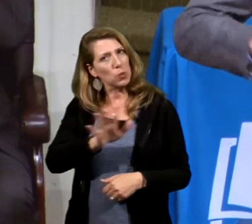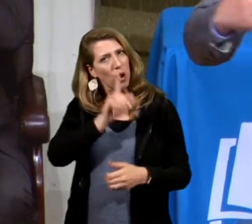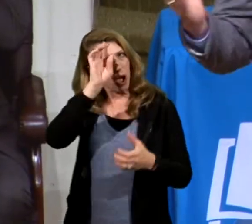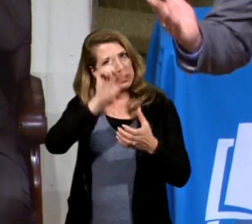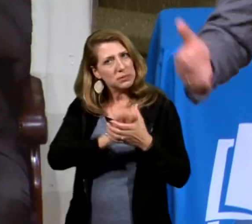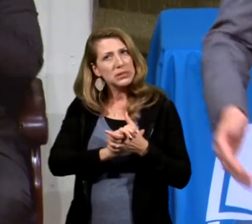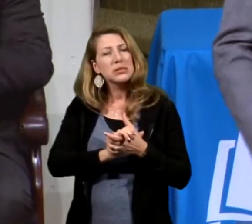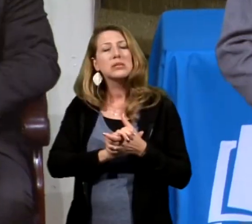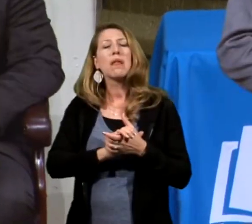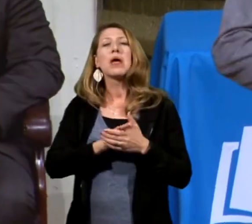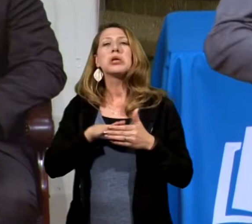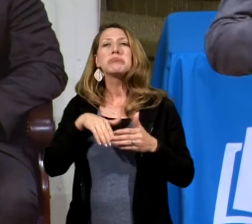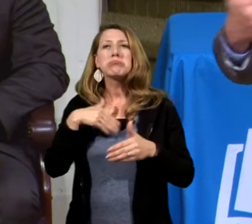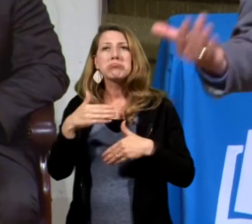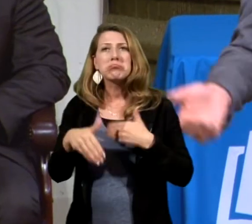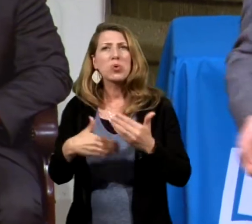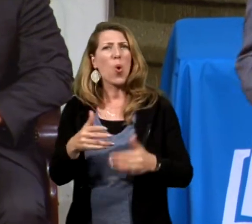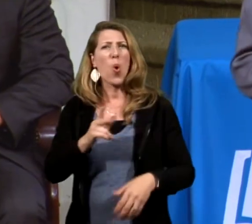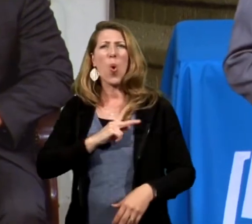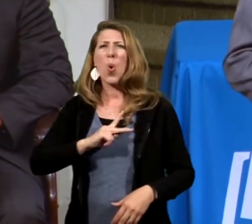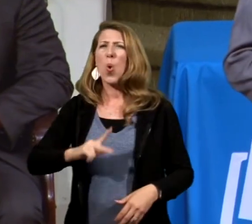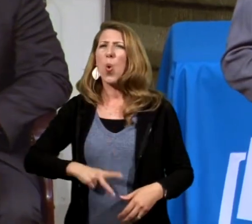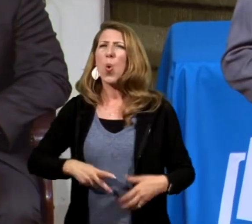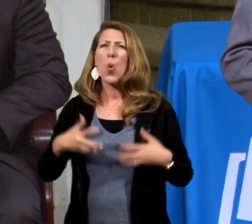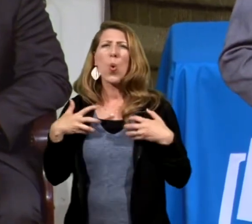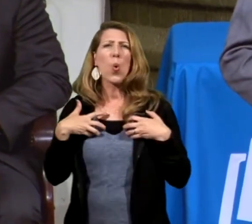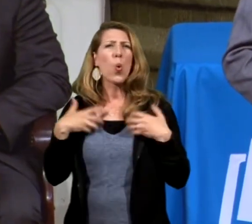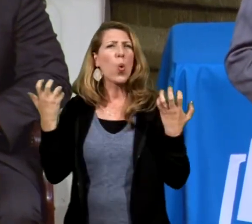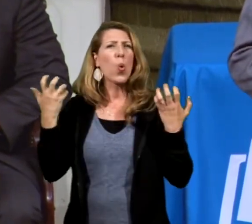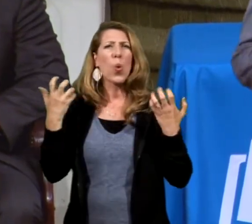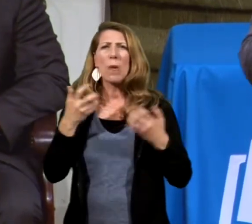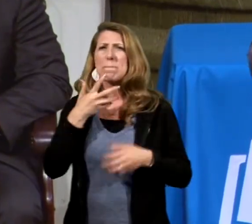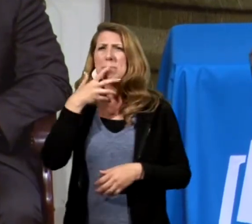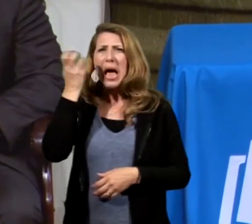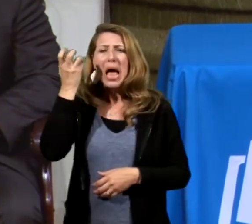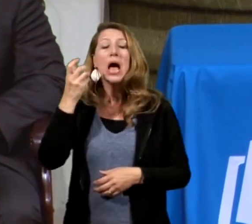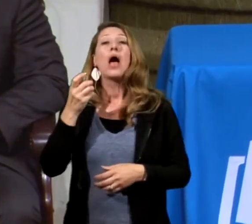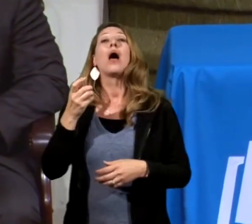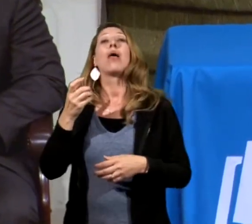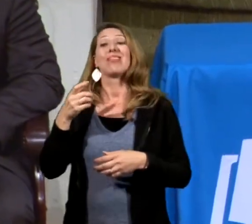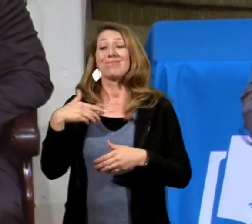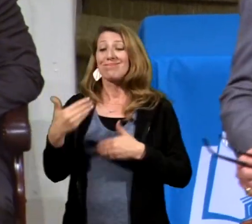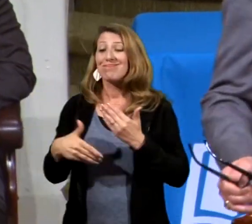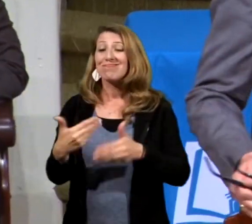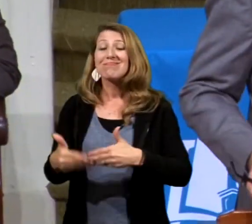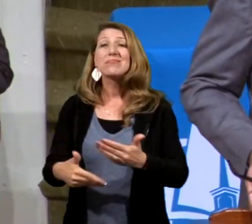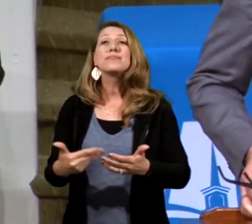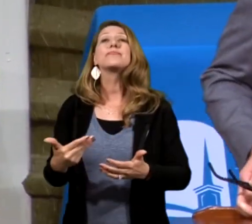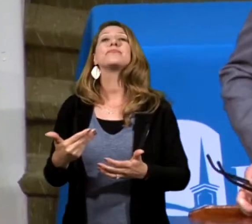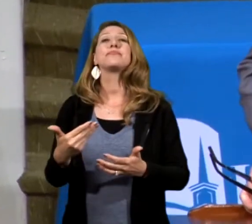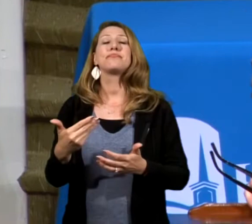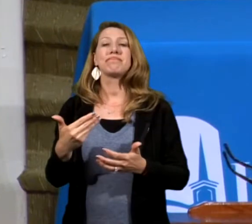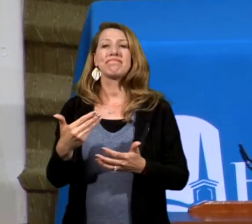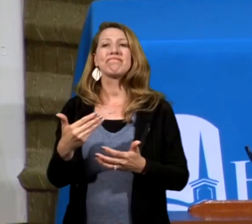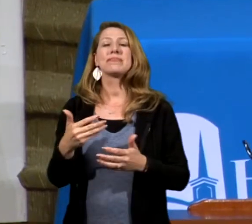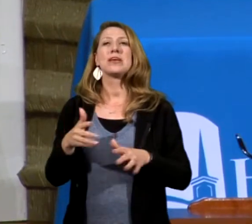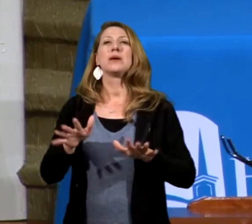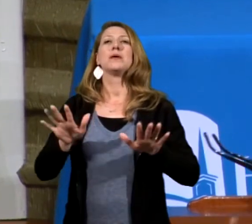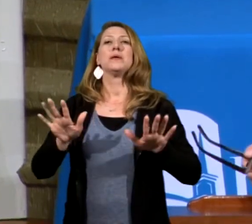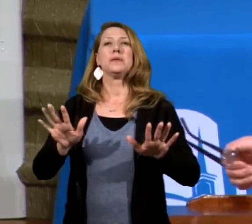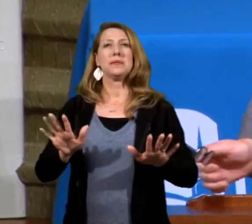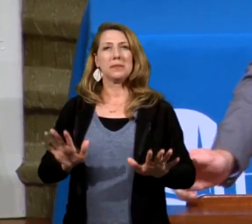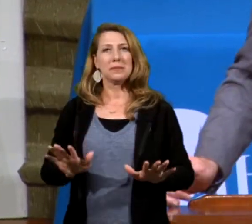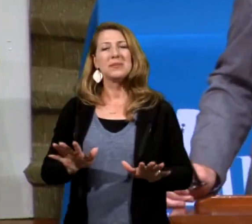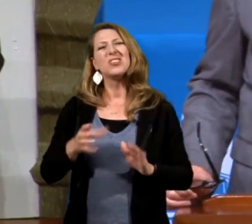And time goes by, he is furious, he is mad. But as time goes on, he calms down from his